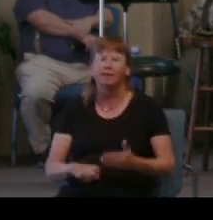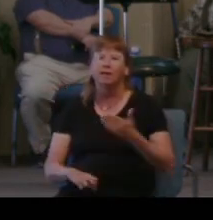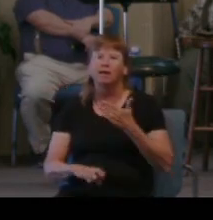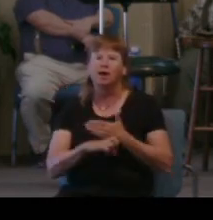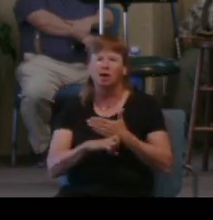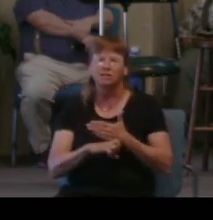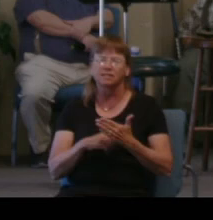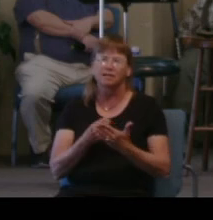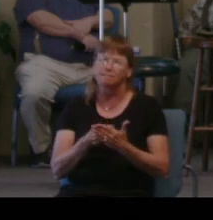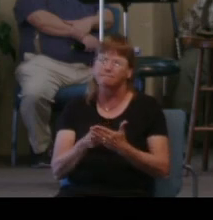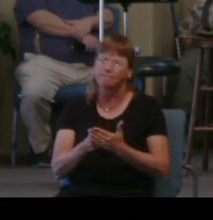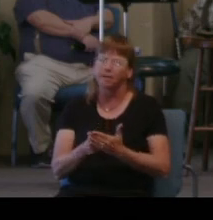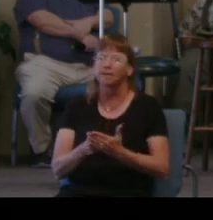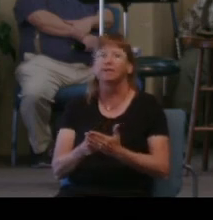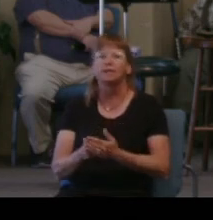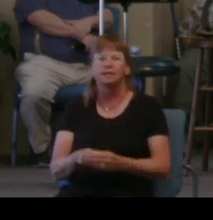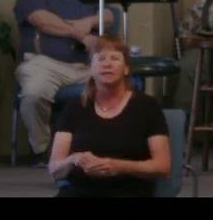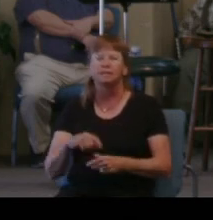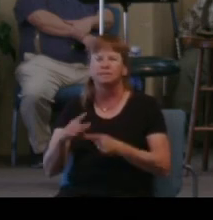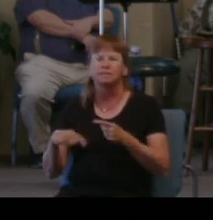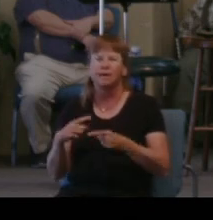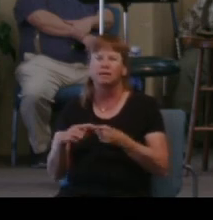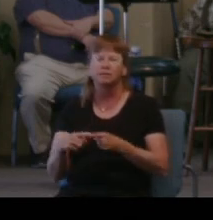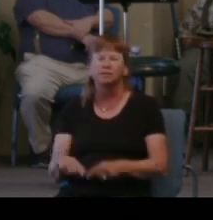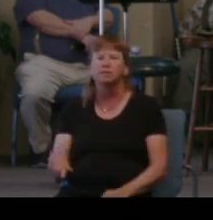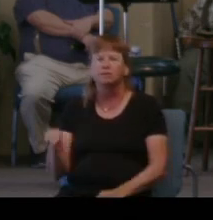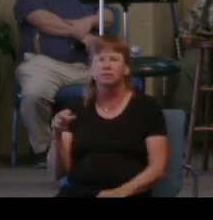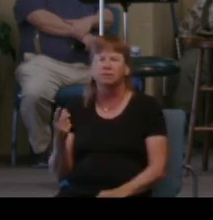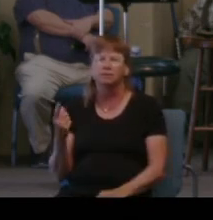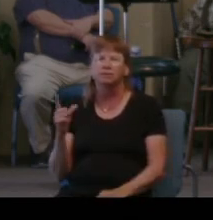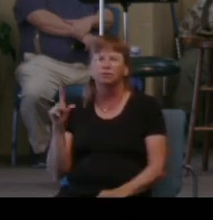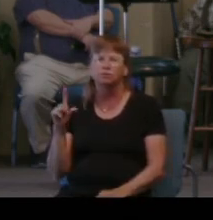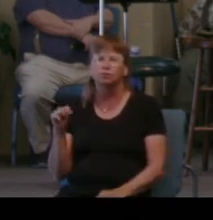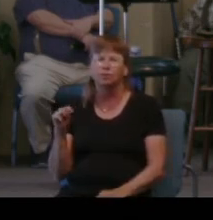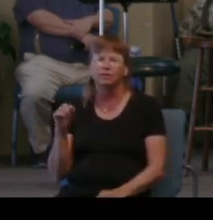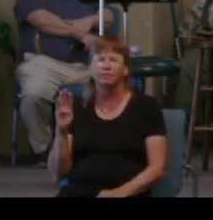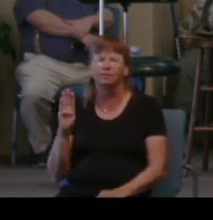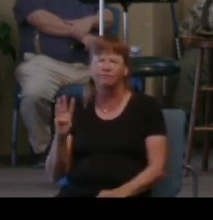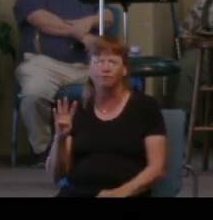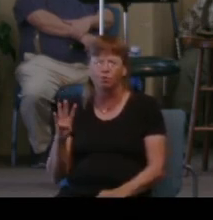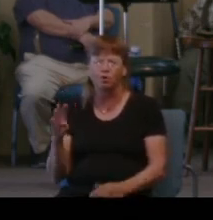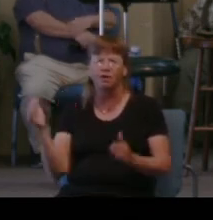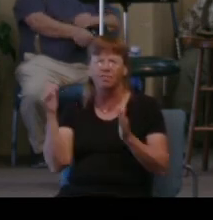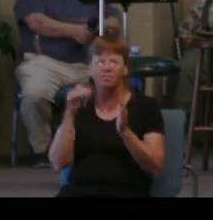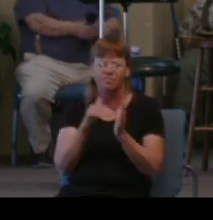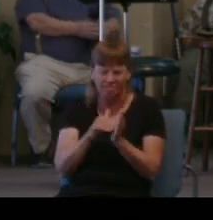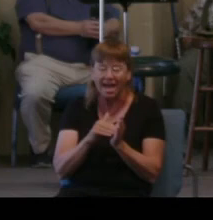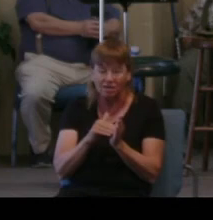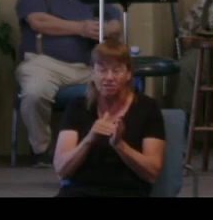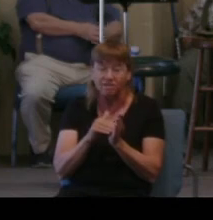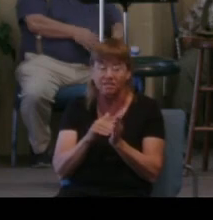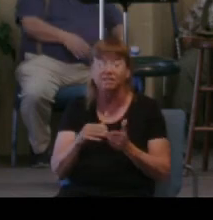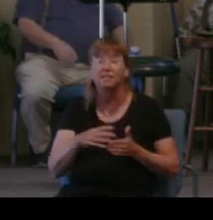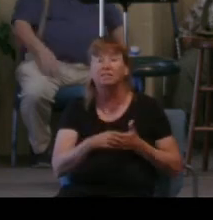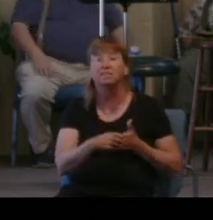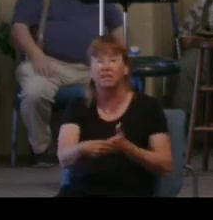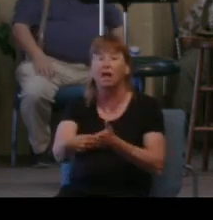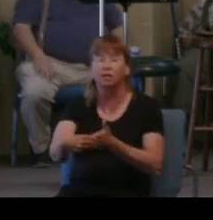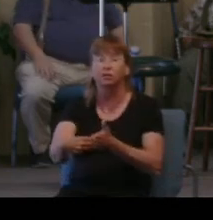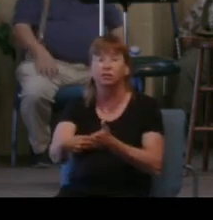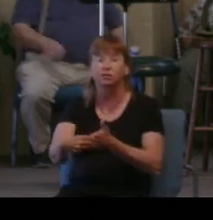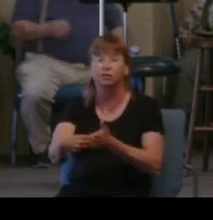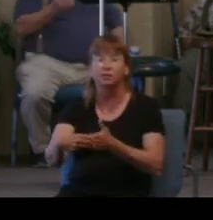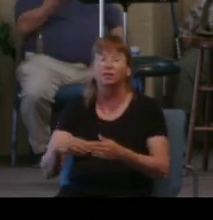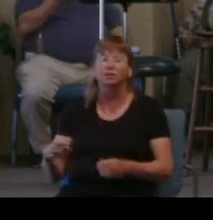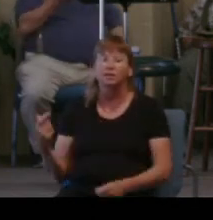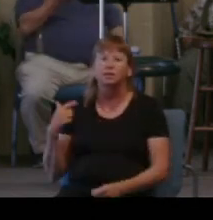And as of last Friday, we only need $8,800 more to go for our whole family of six. So it's been awesome to